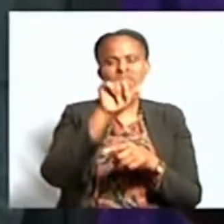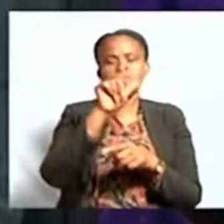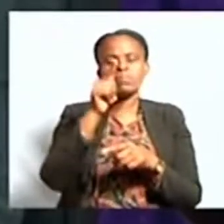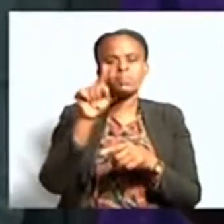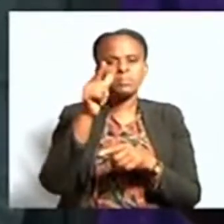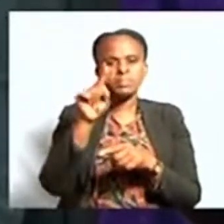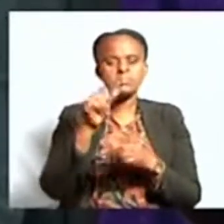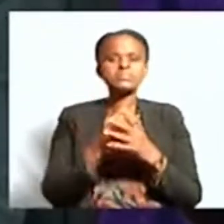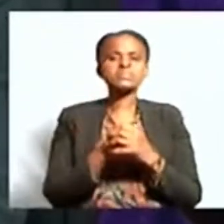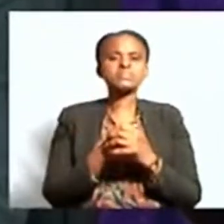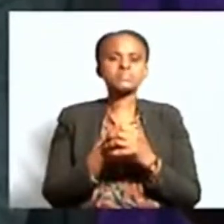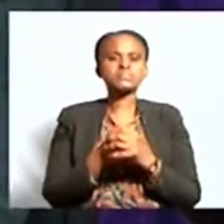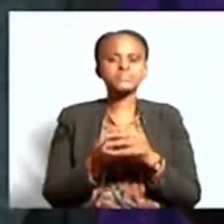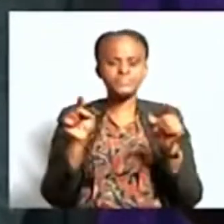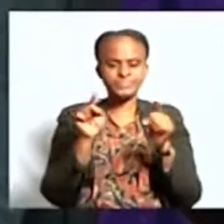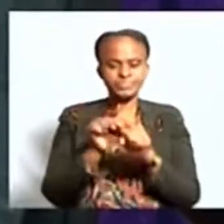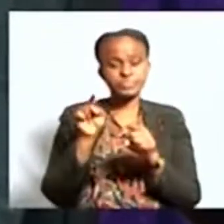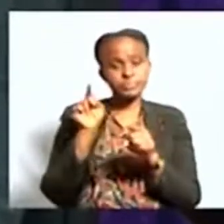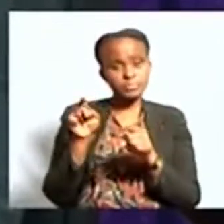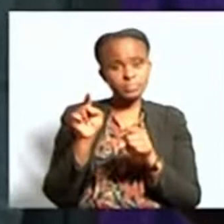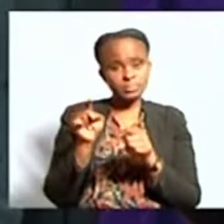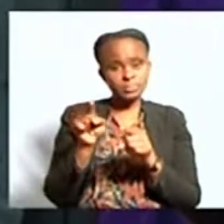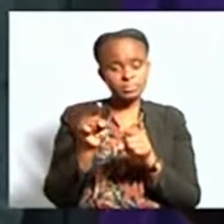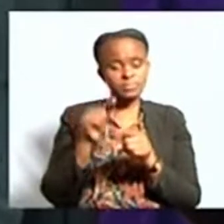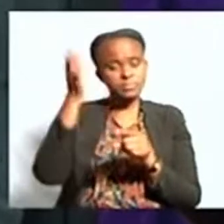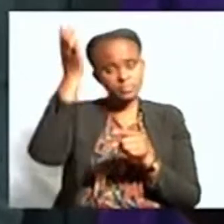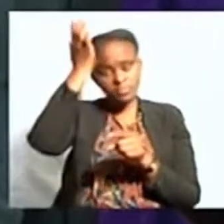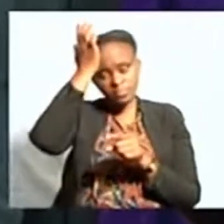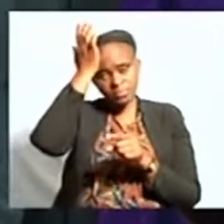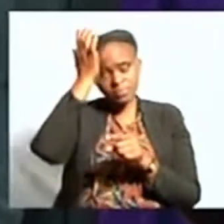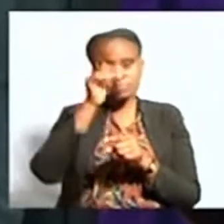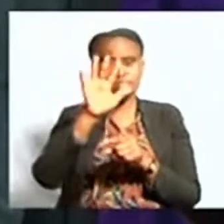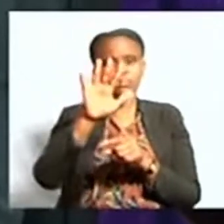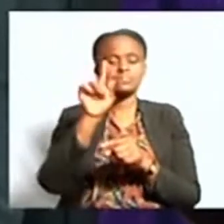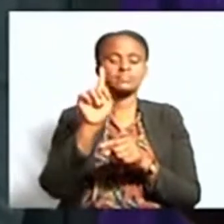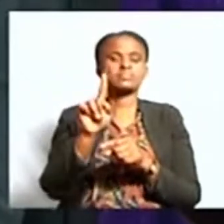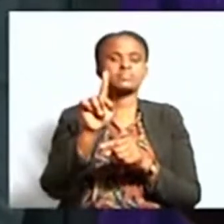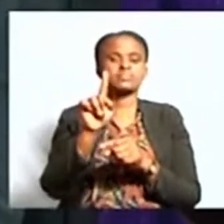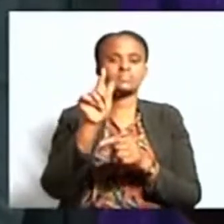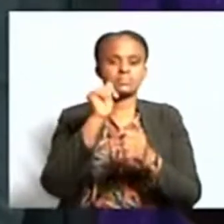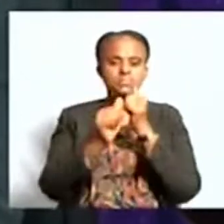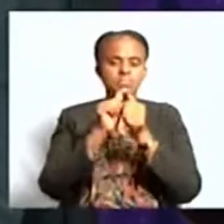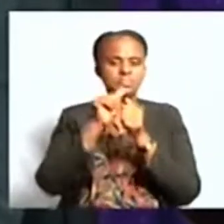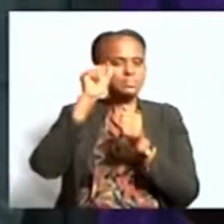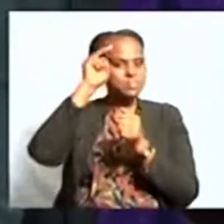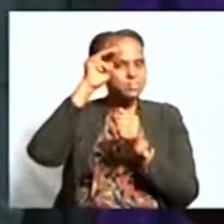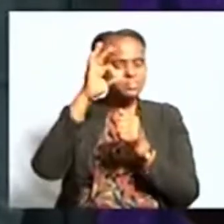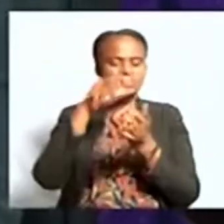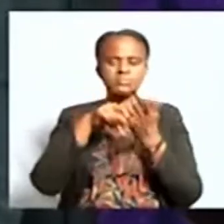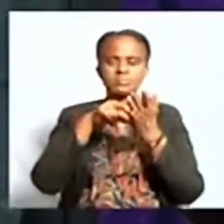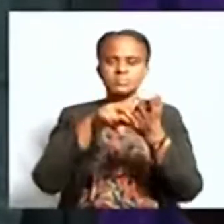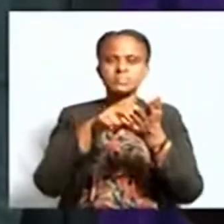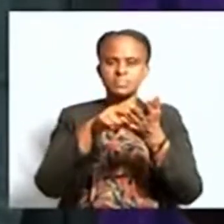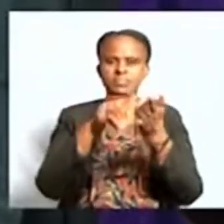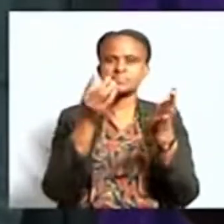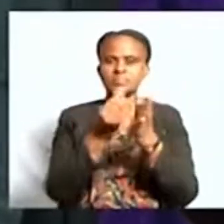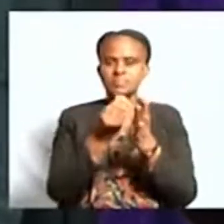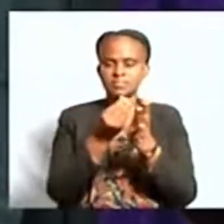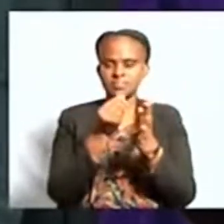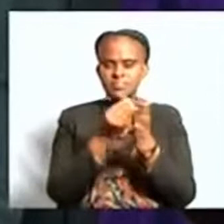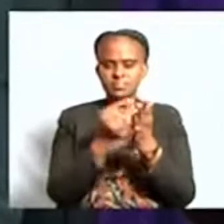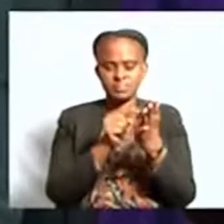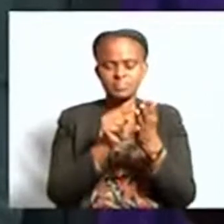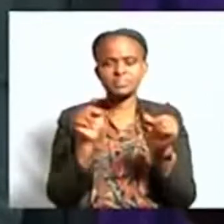2021. And this is on Head 51, which is the Ministry of Transport and Logistics,